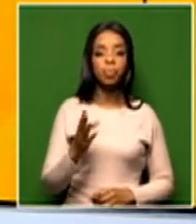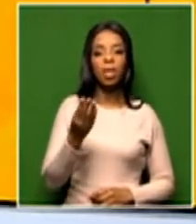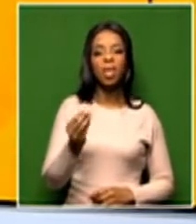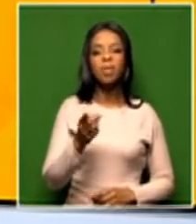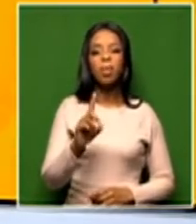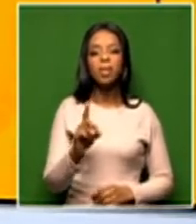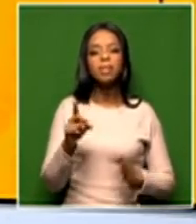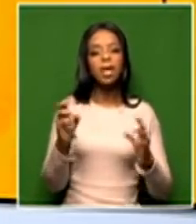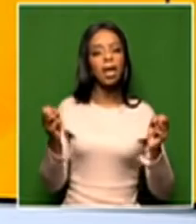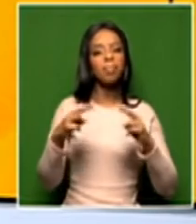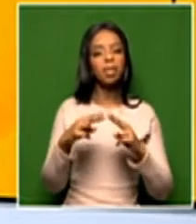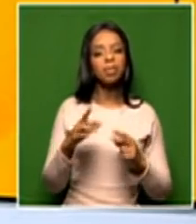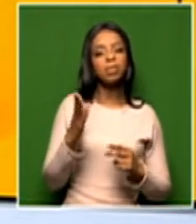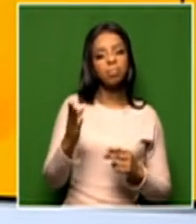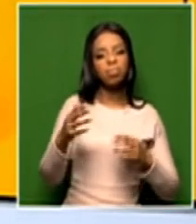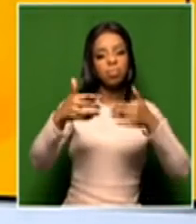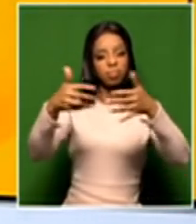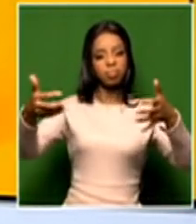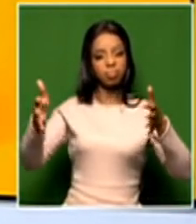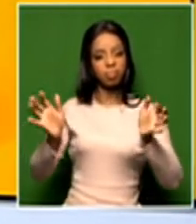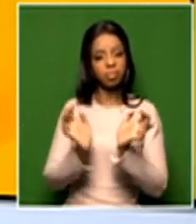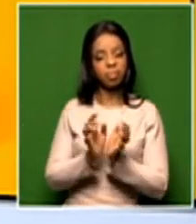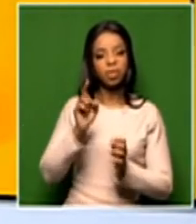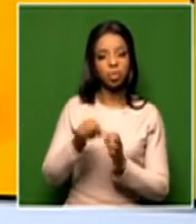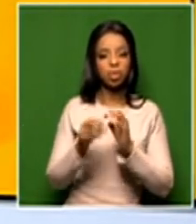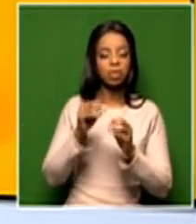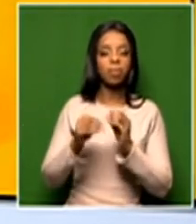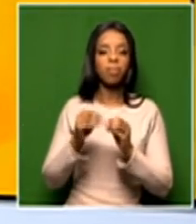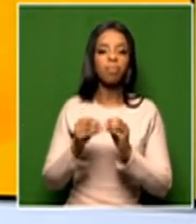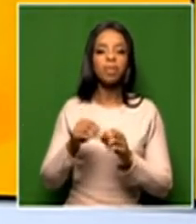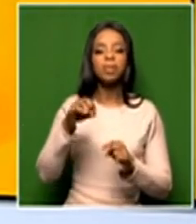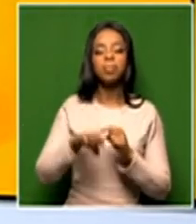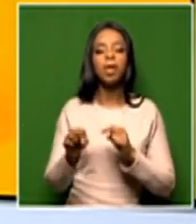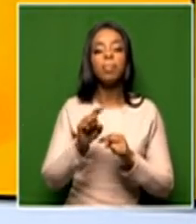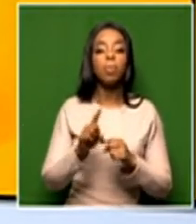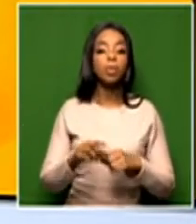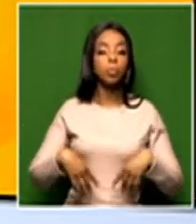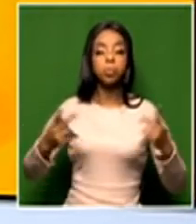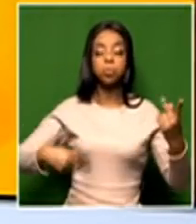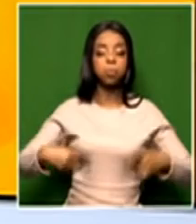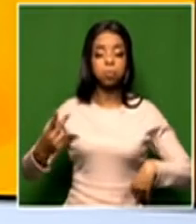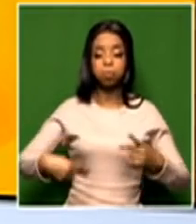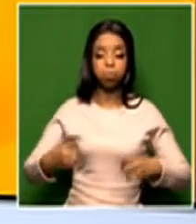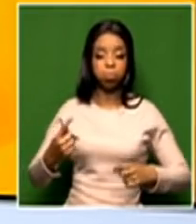governmental institutions, including SCOPA, visited the location for inspection and found gross mismanagement,